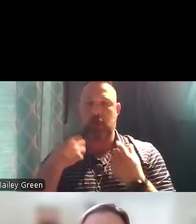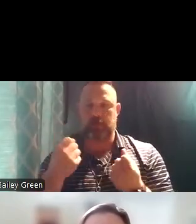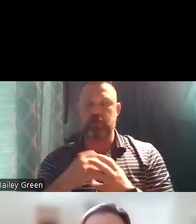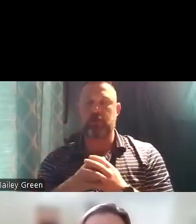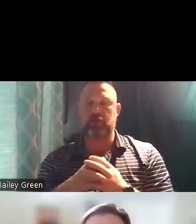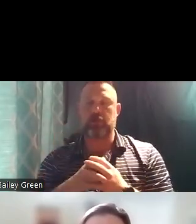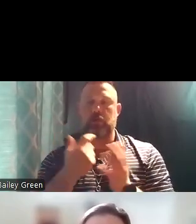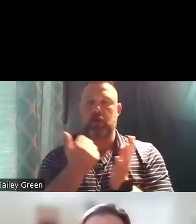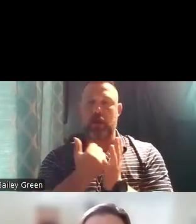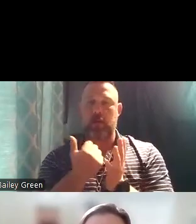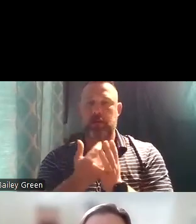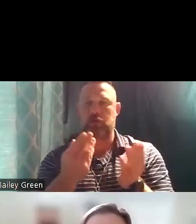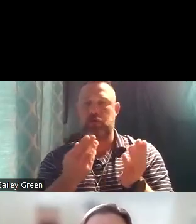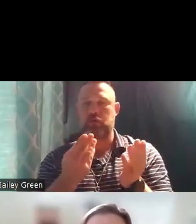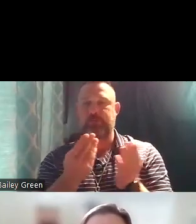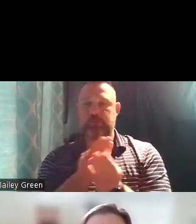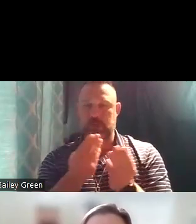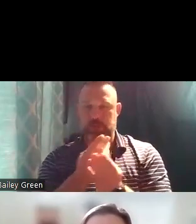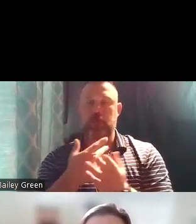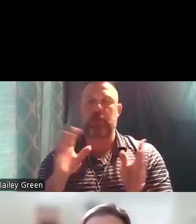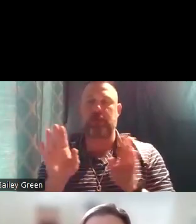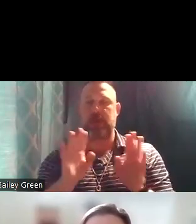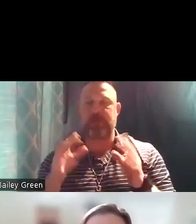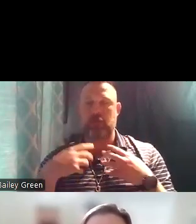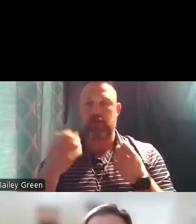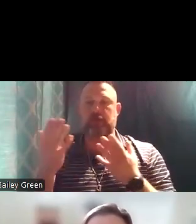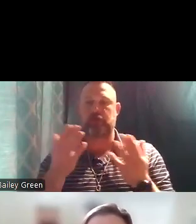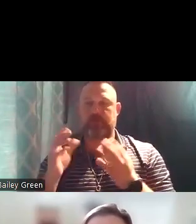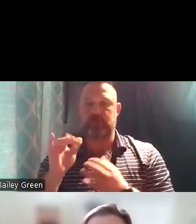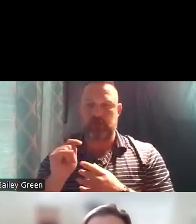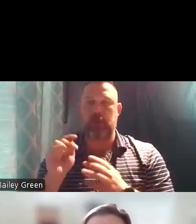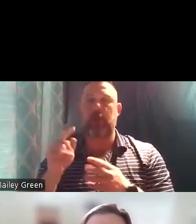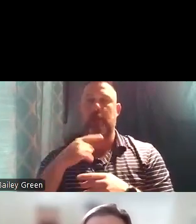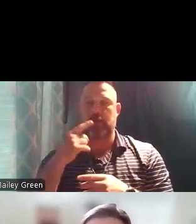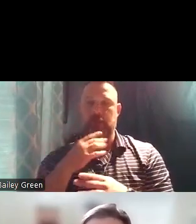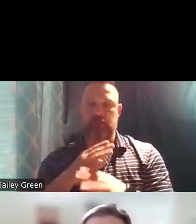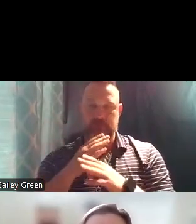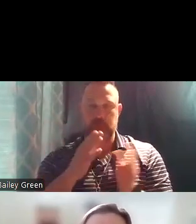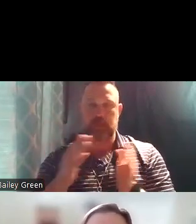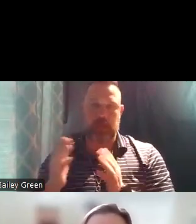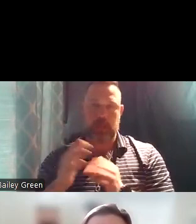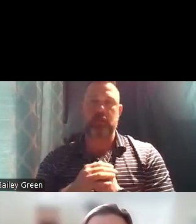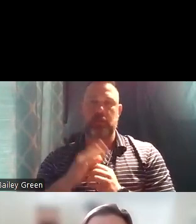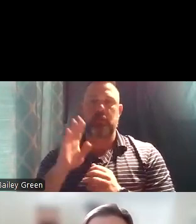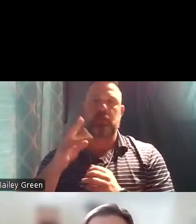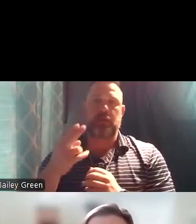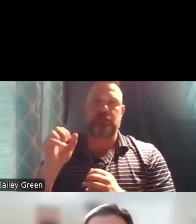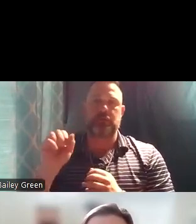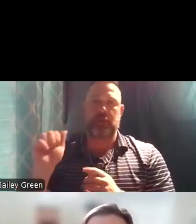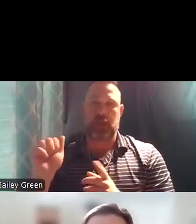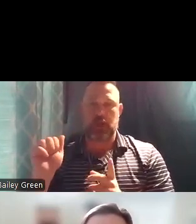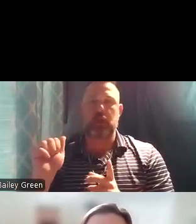and we're helping to facilitate the Behavioral Health Services Act population-based prevention planning. We have a lot of programs